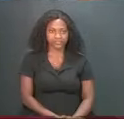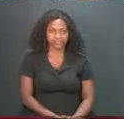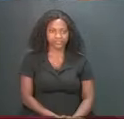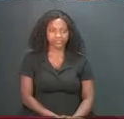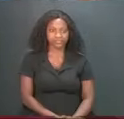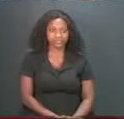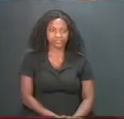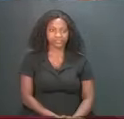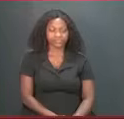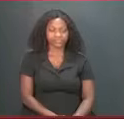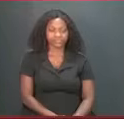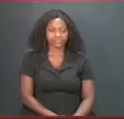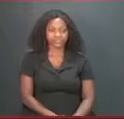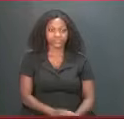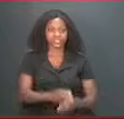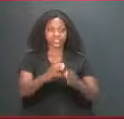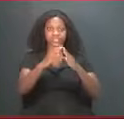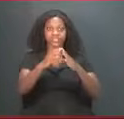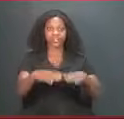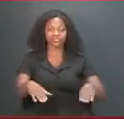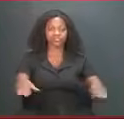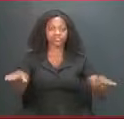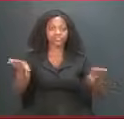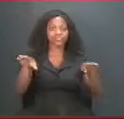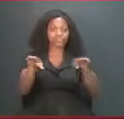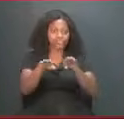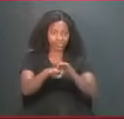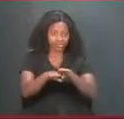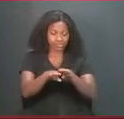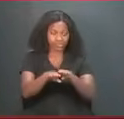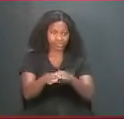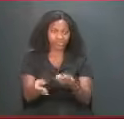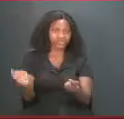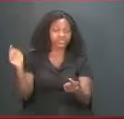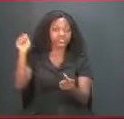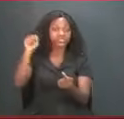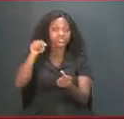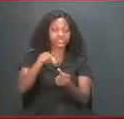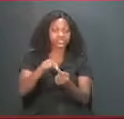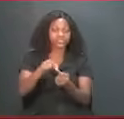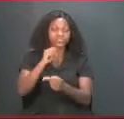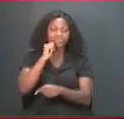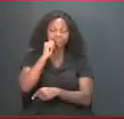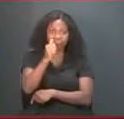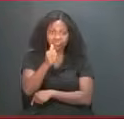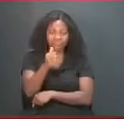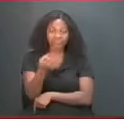House is accordingly adjourned to